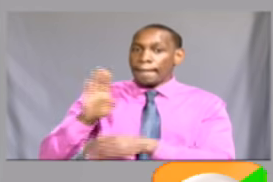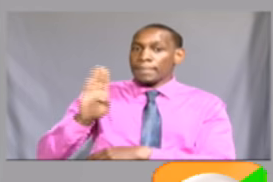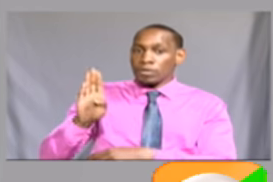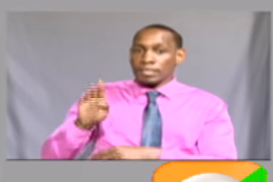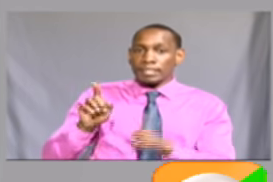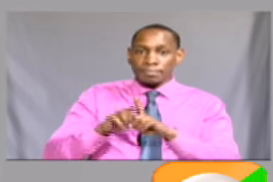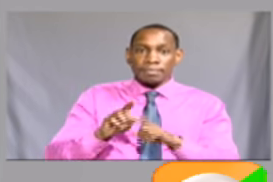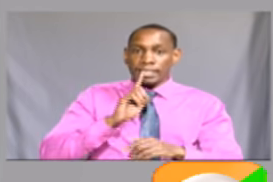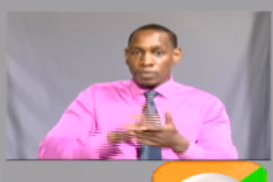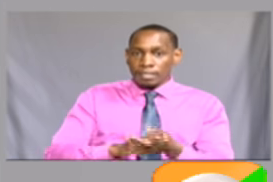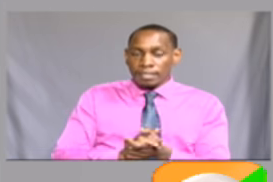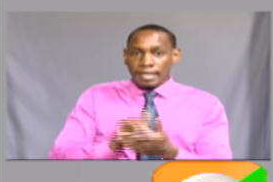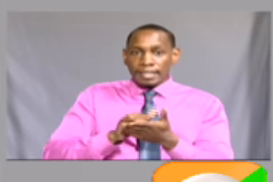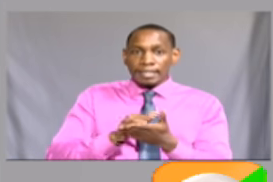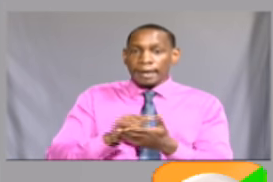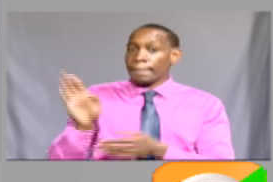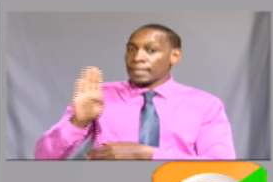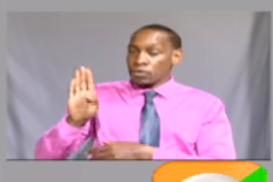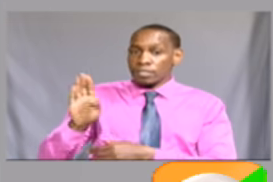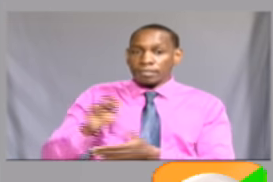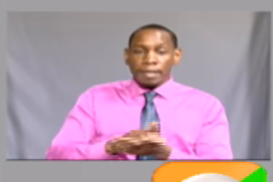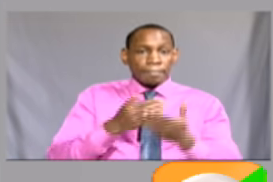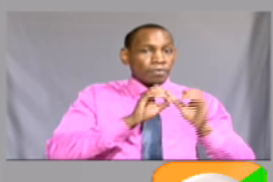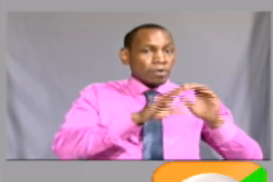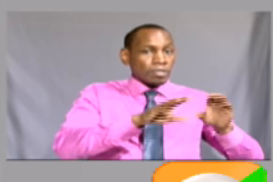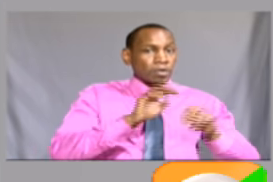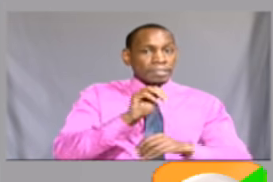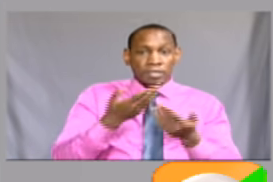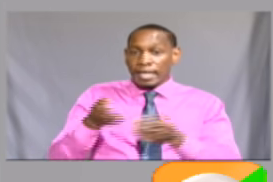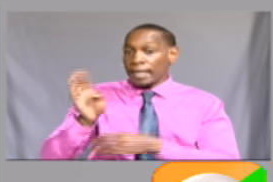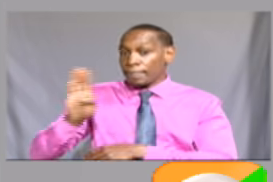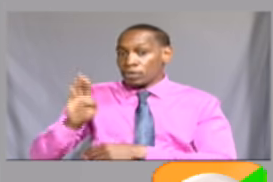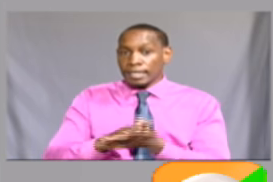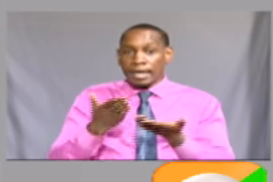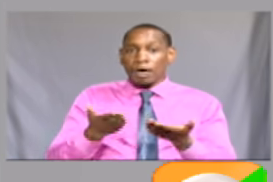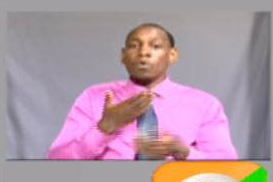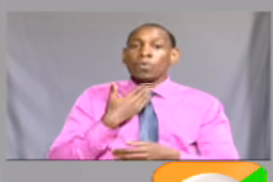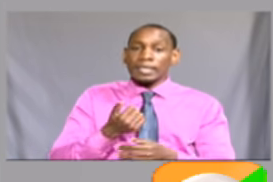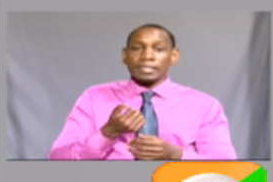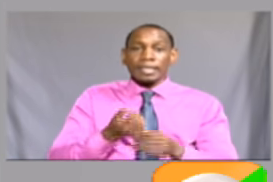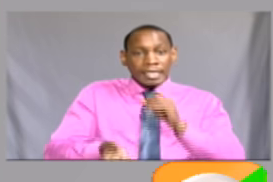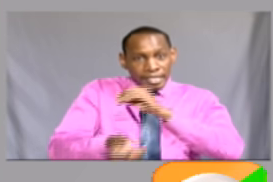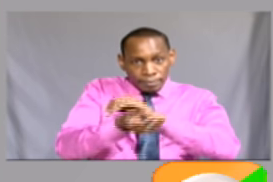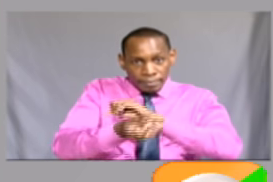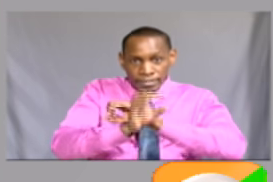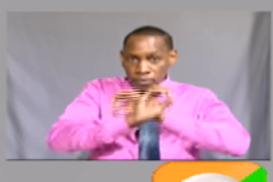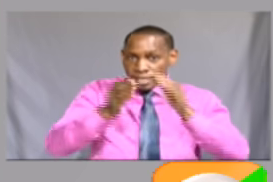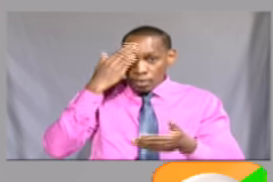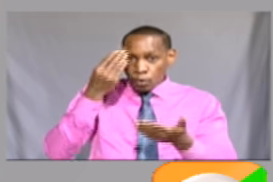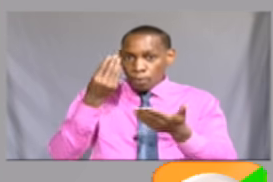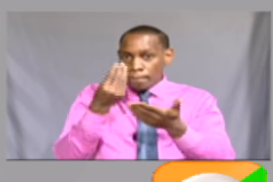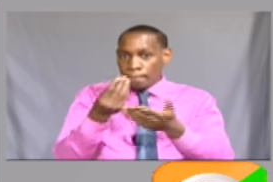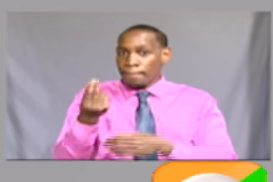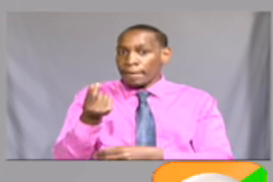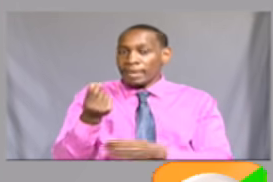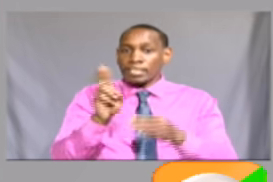Billions, in fact, we kept talking about how these days it's not even millions anymore that we are losing, it's billions. So we just want accountability as Kenyans to jua hizi hela